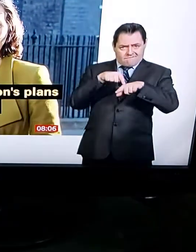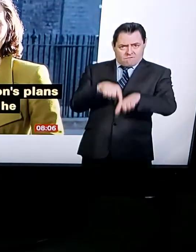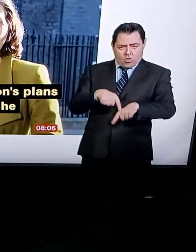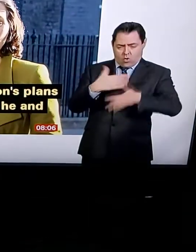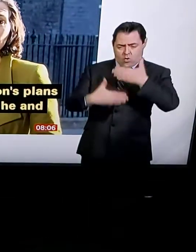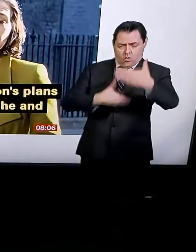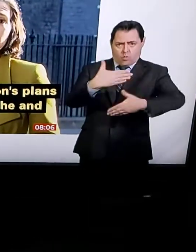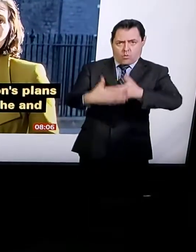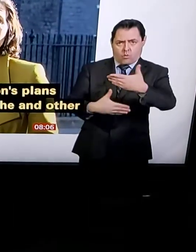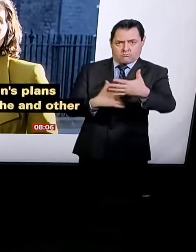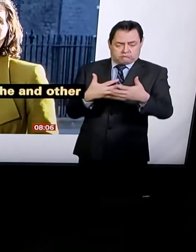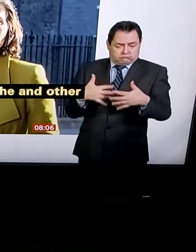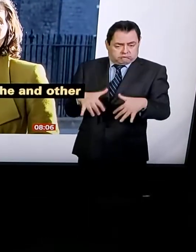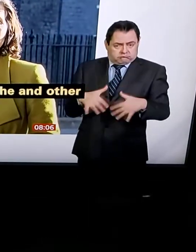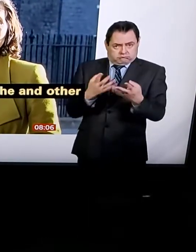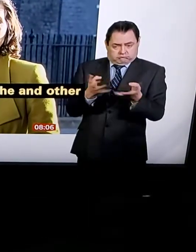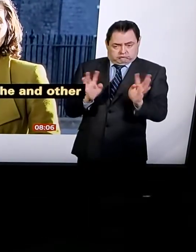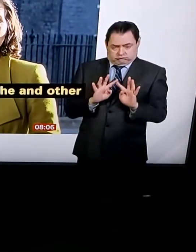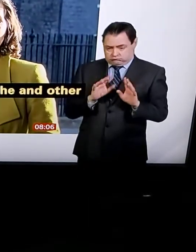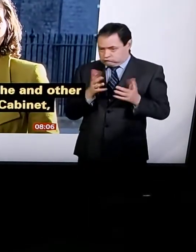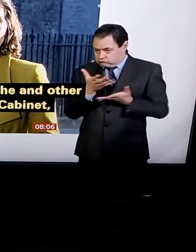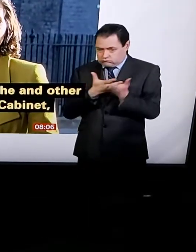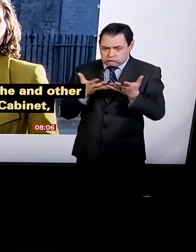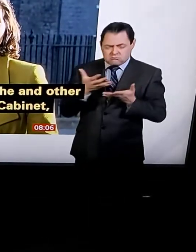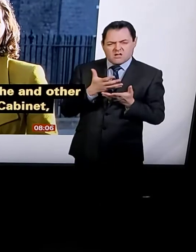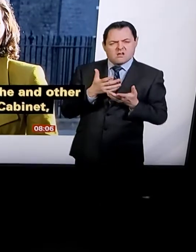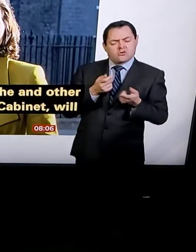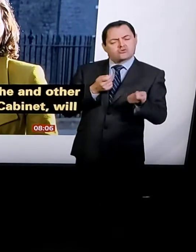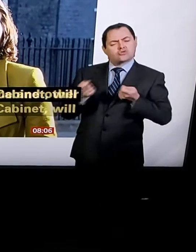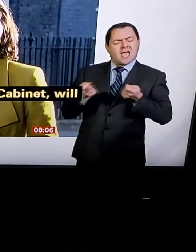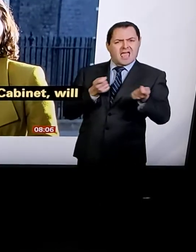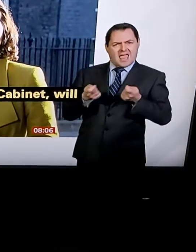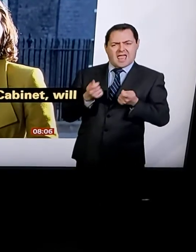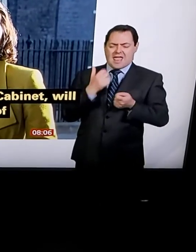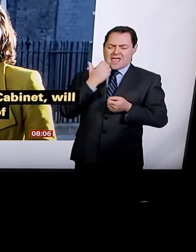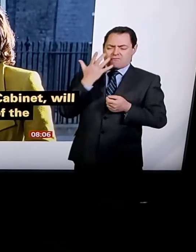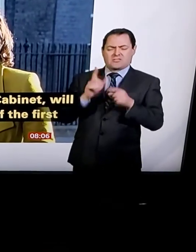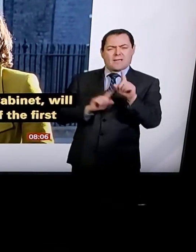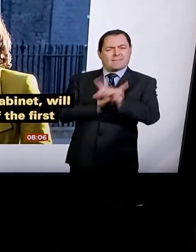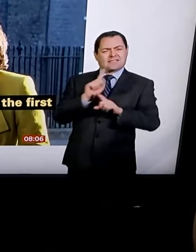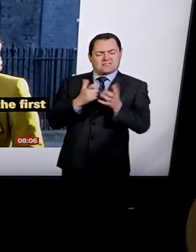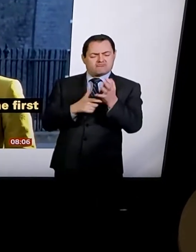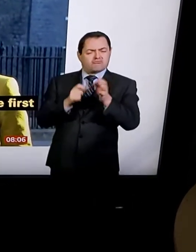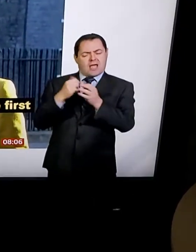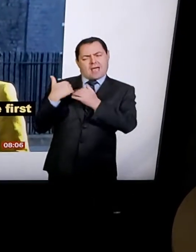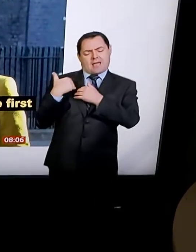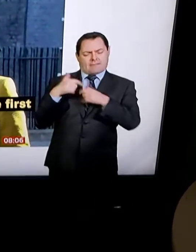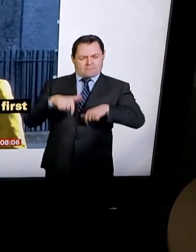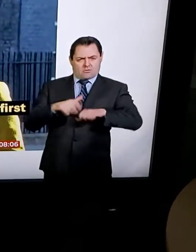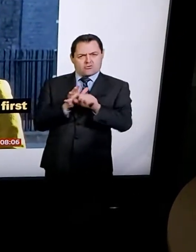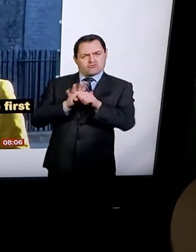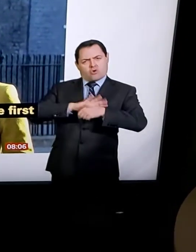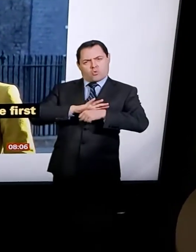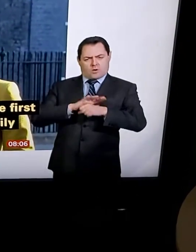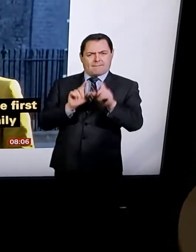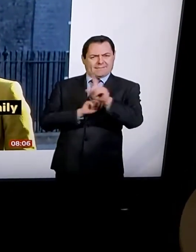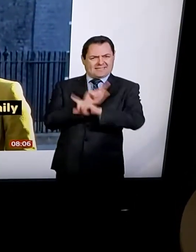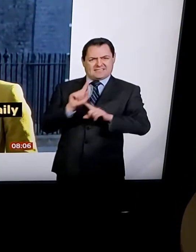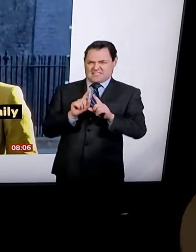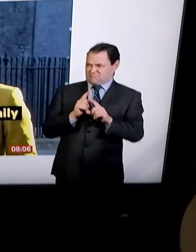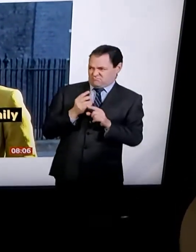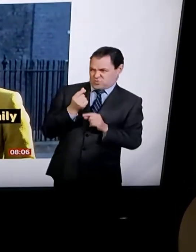though. And one of the first things he'll do actually is to chair the daily coronavirus government meeting in a couple of hours' time.